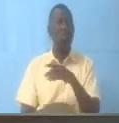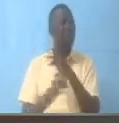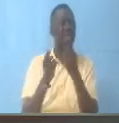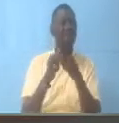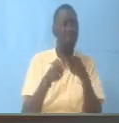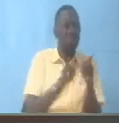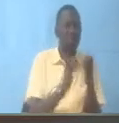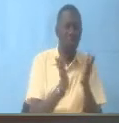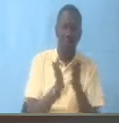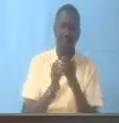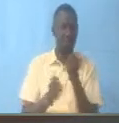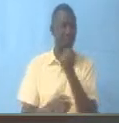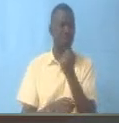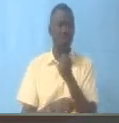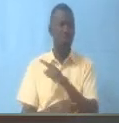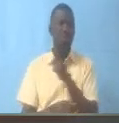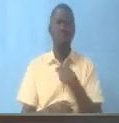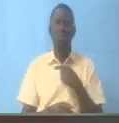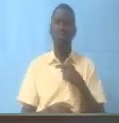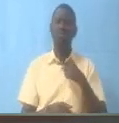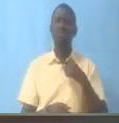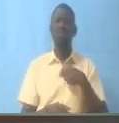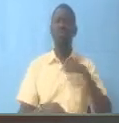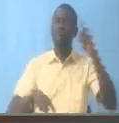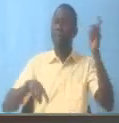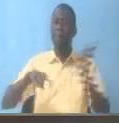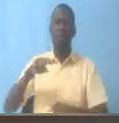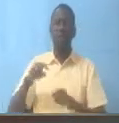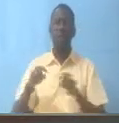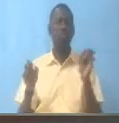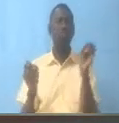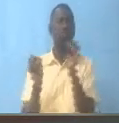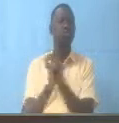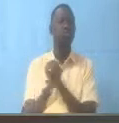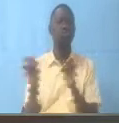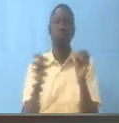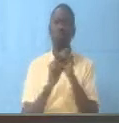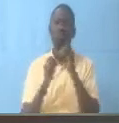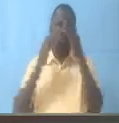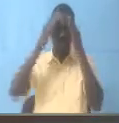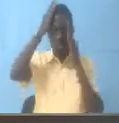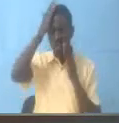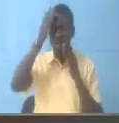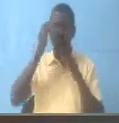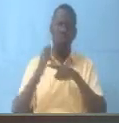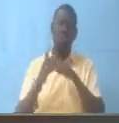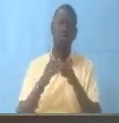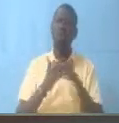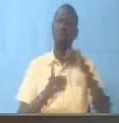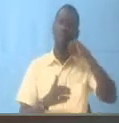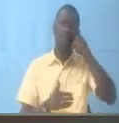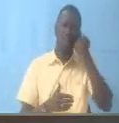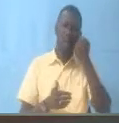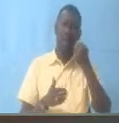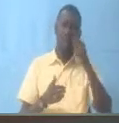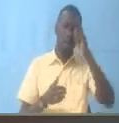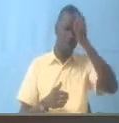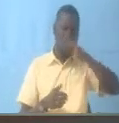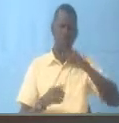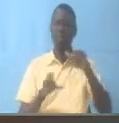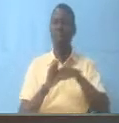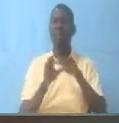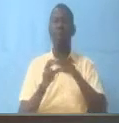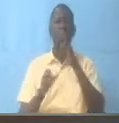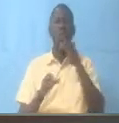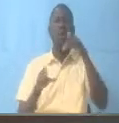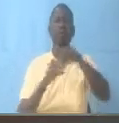didn't want to charge any of them at all. Ci walli atté nak nangu ñu ko def yakarna ñu ko sukkandiko won rek ci walli karangi gi réew mi